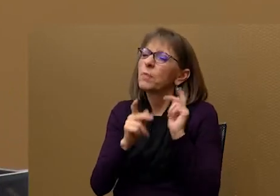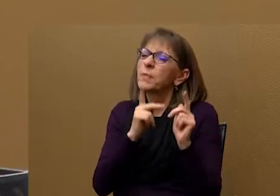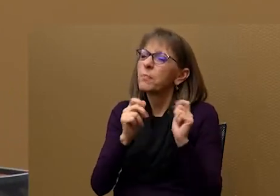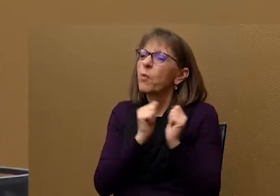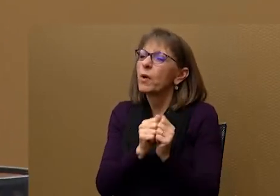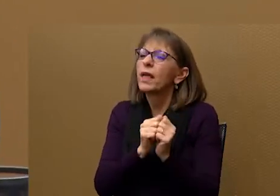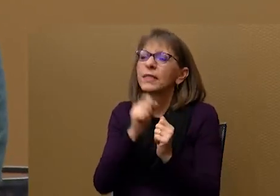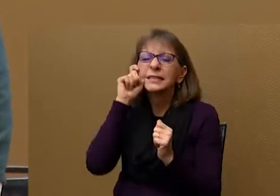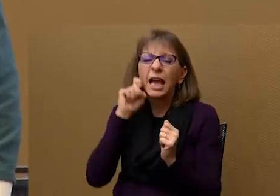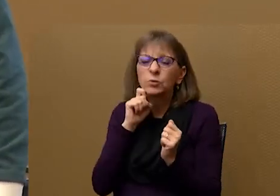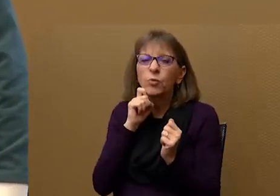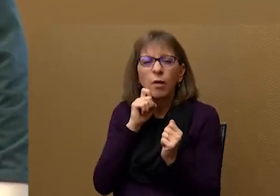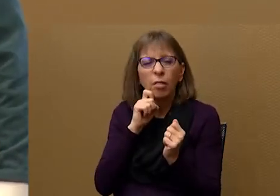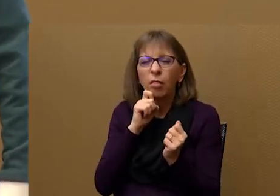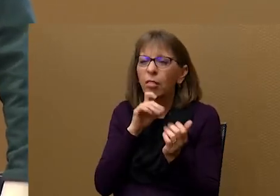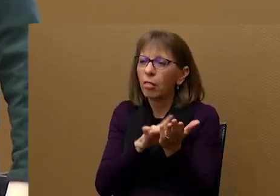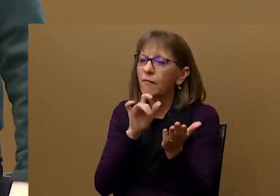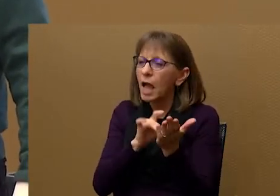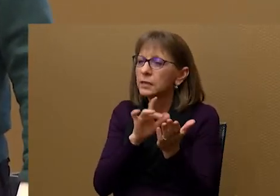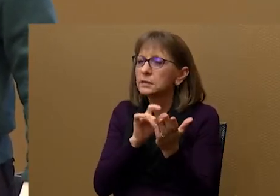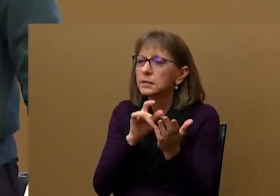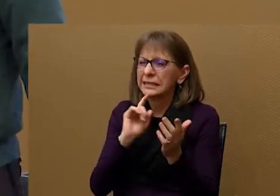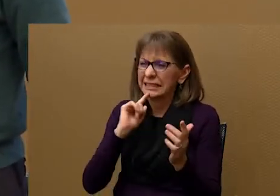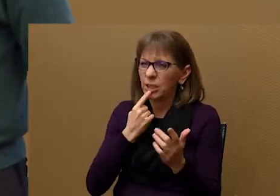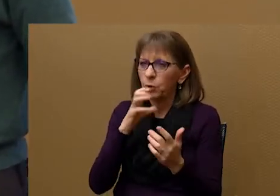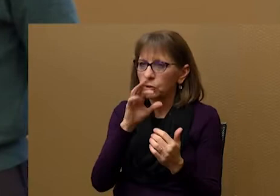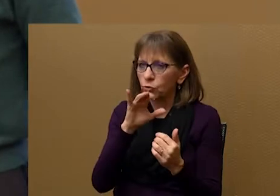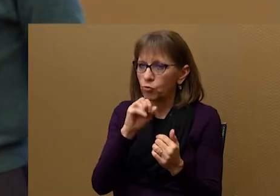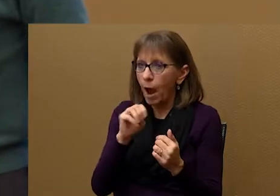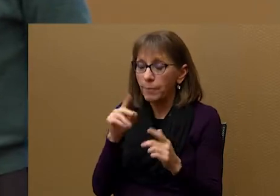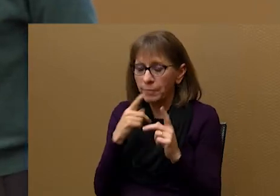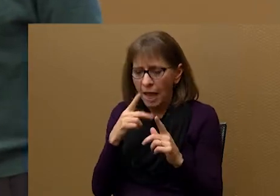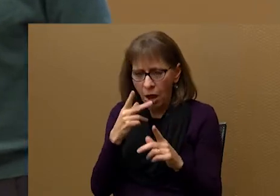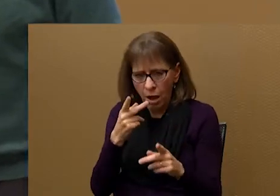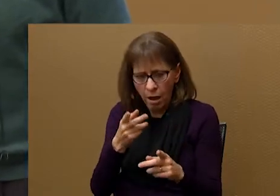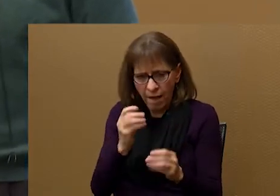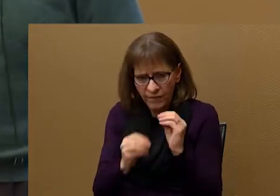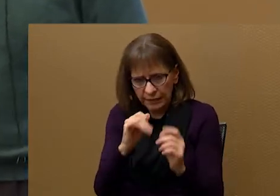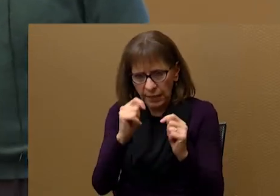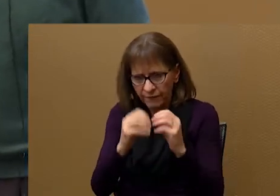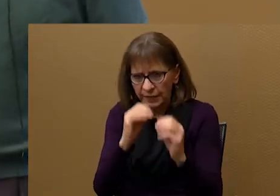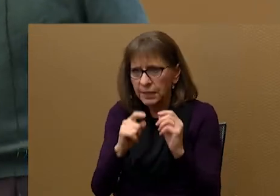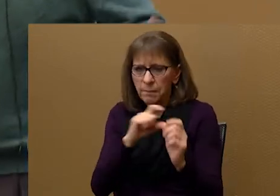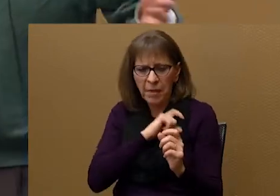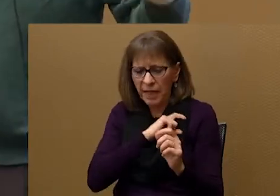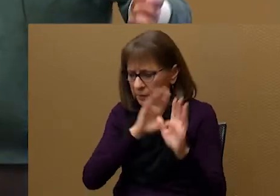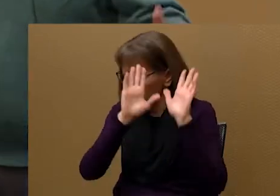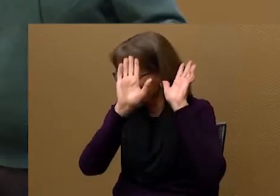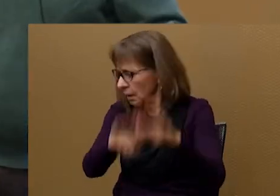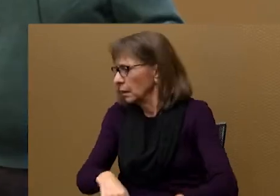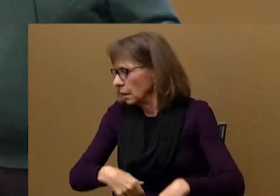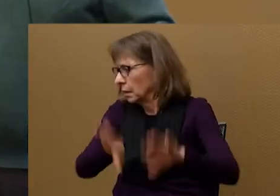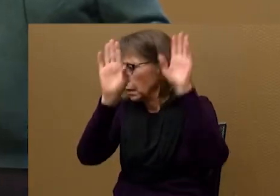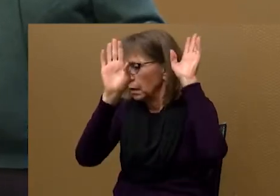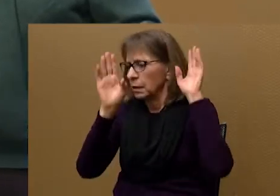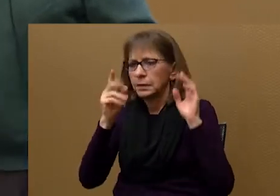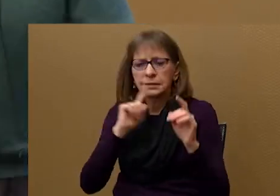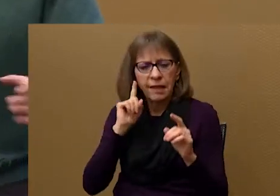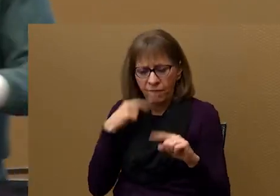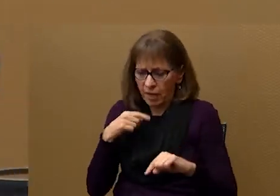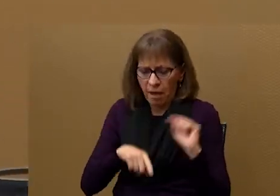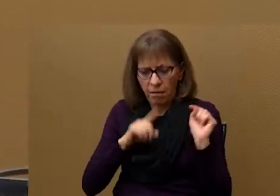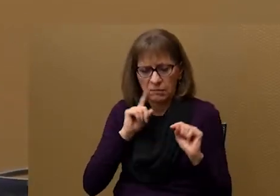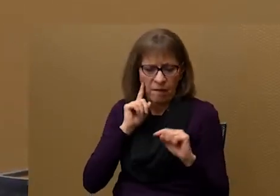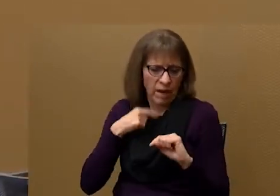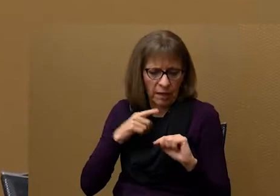doing, sexual offending, crimes, very serious crimes, and people are going, oh my God, you got to do something.